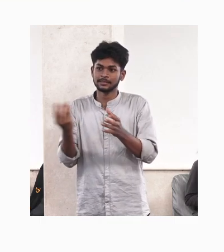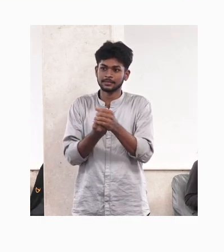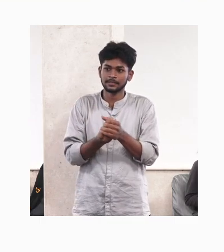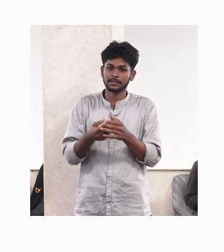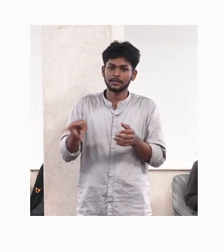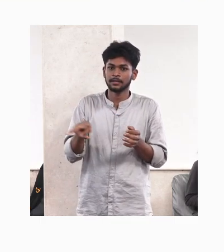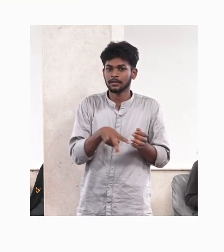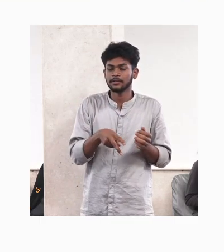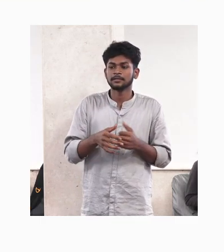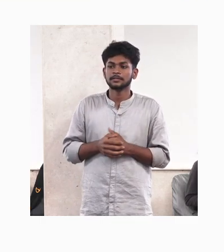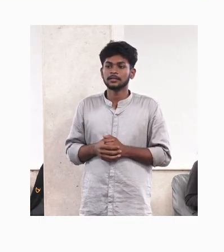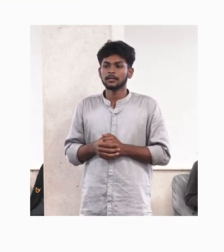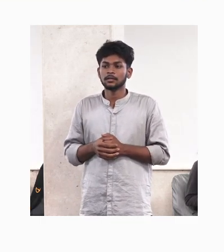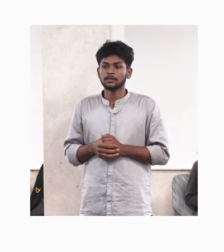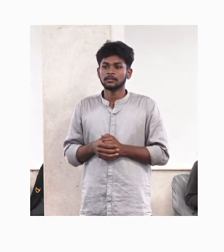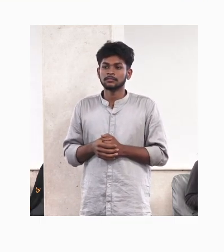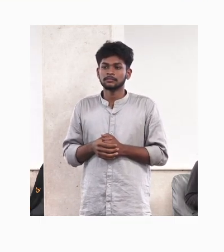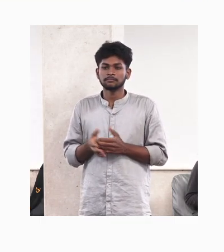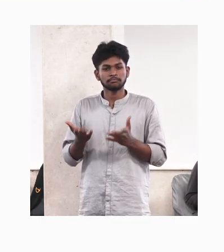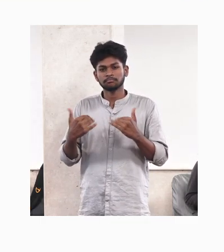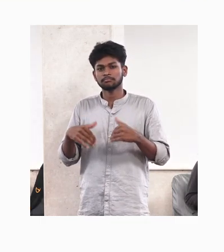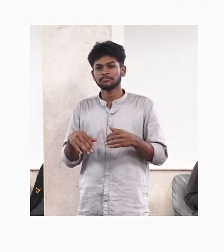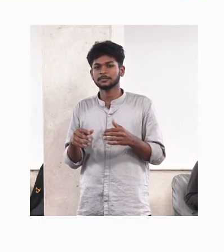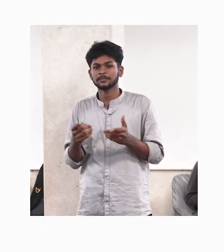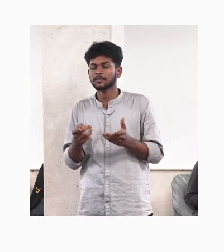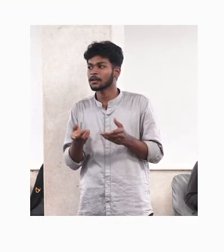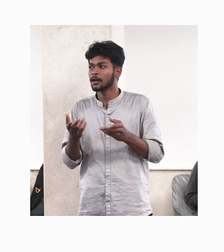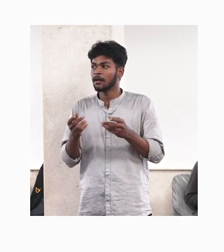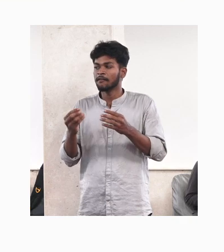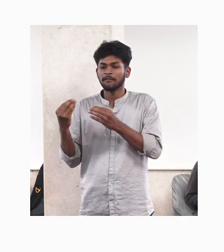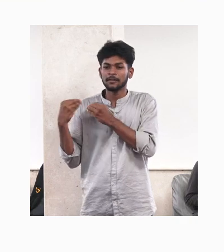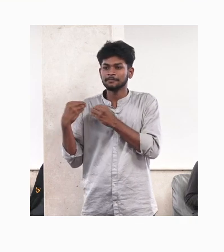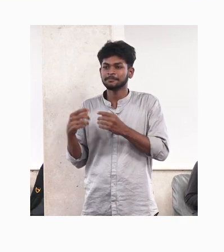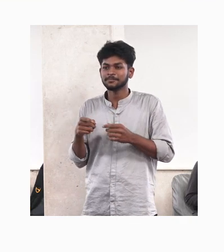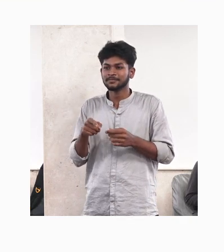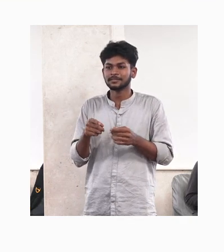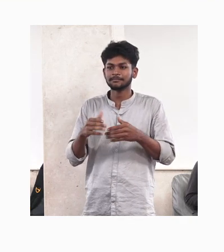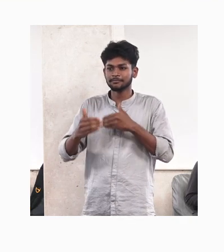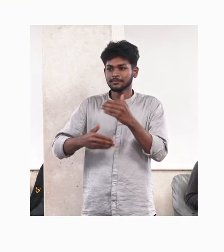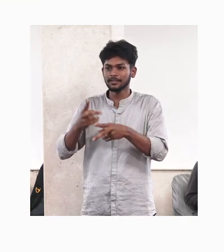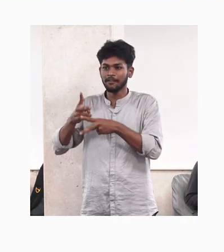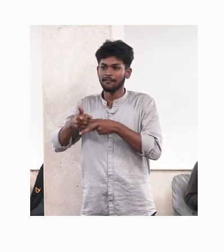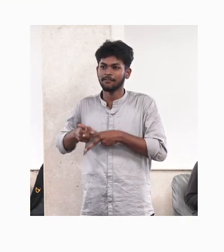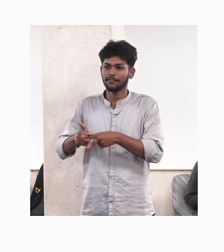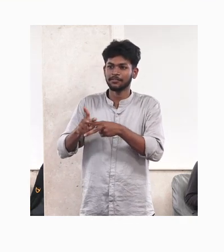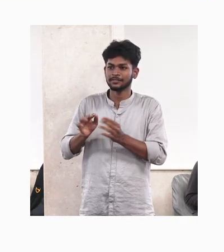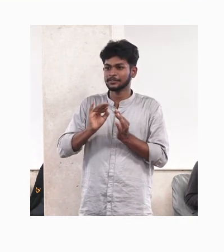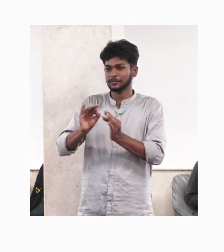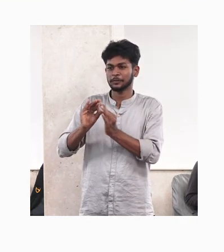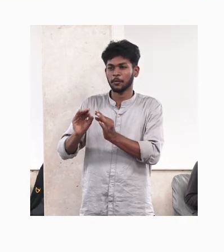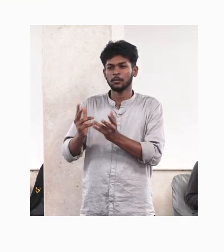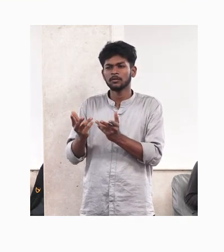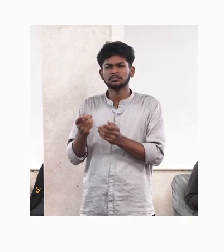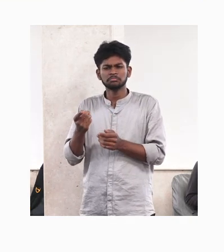soon as possible, taking the responsibility and giving continuity to the support. These are,